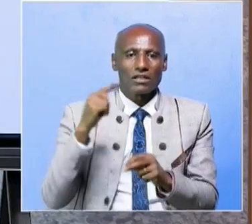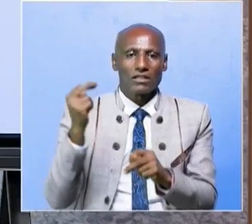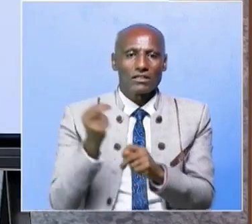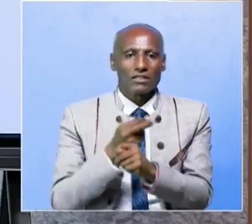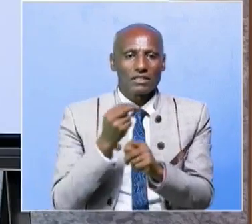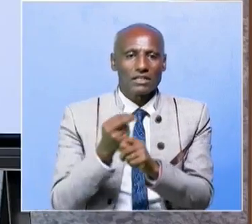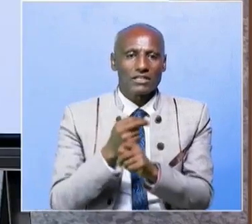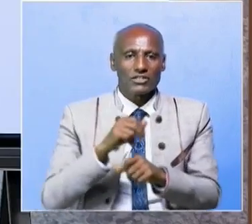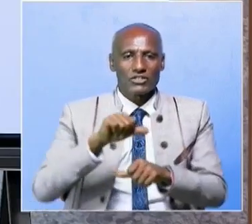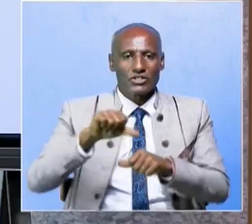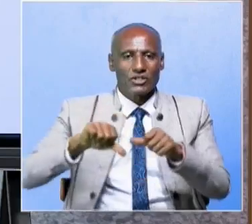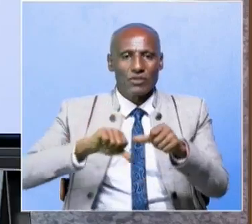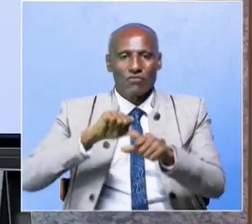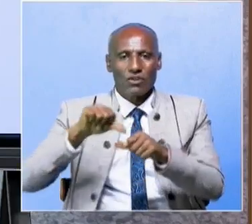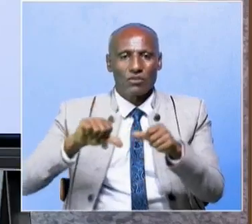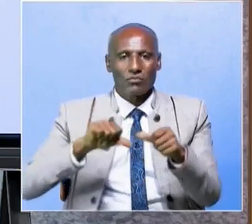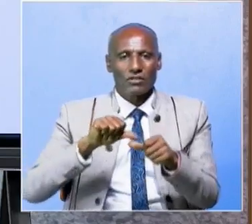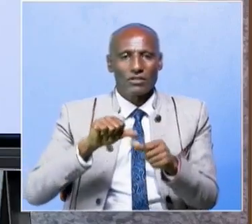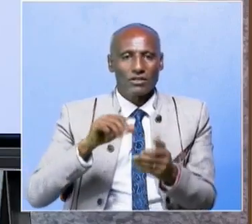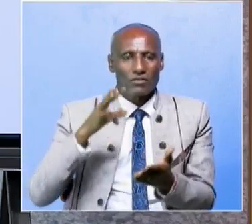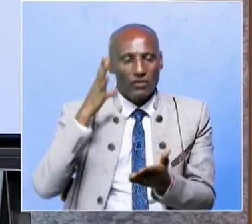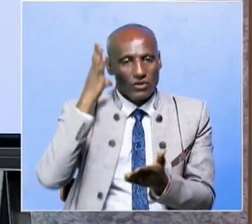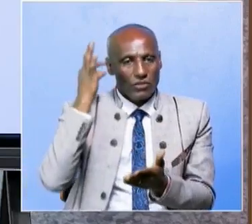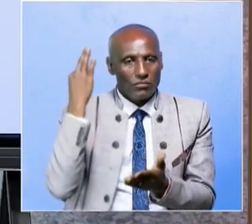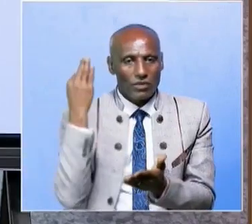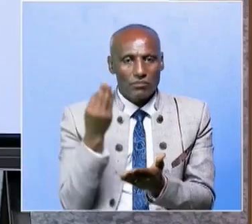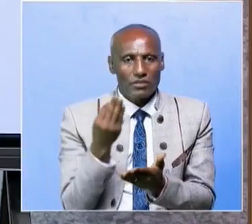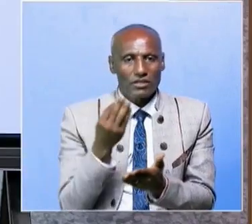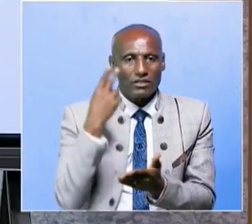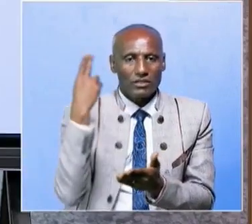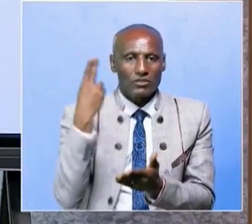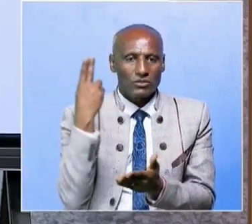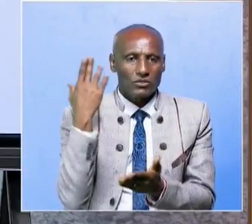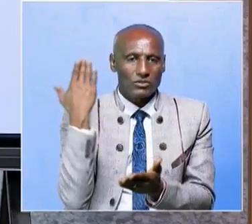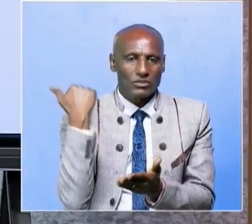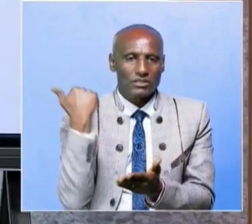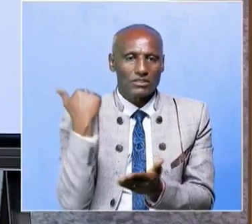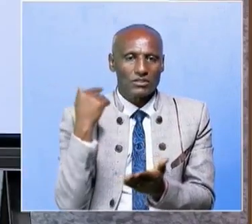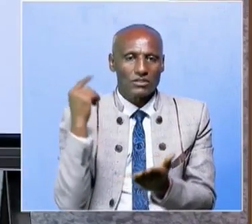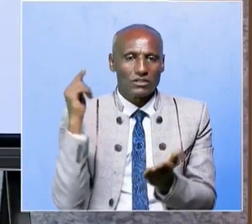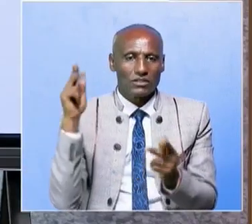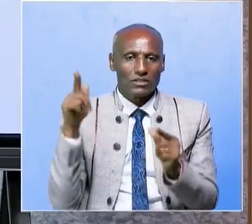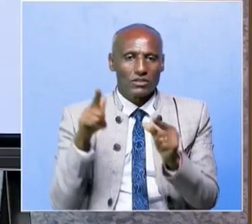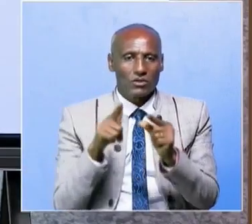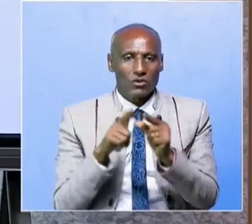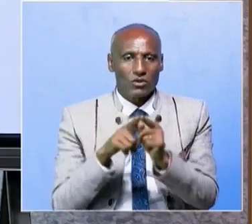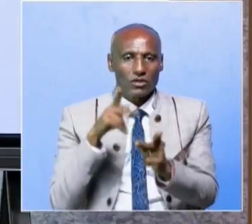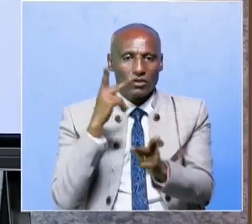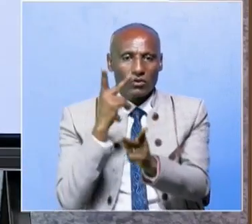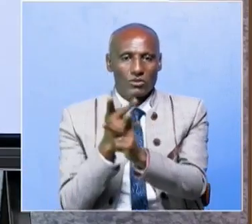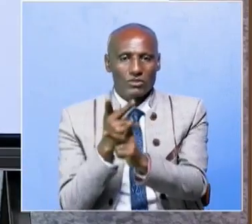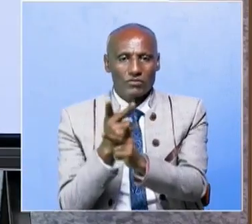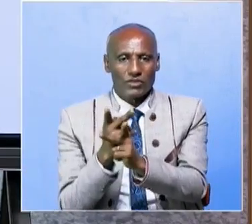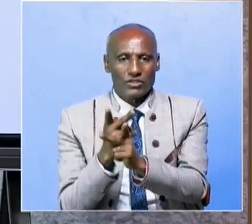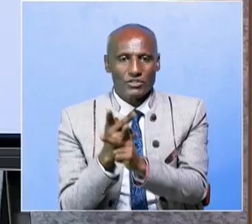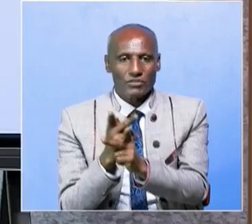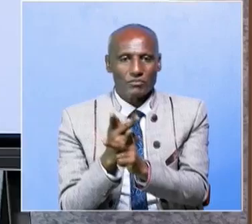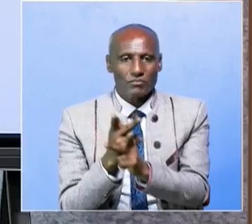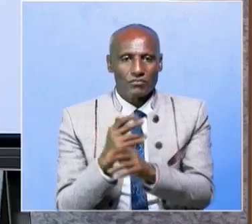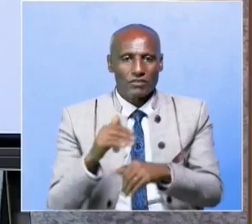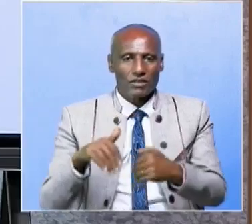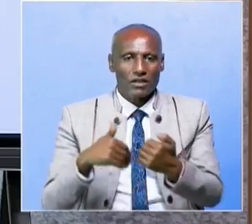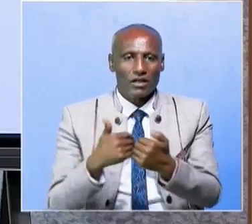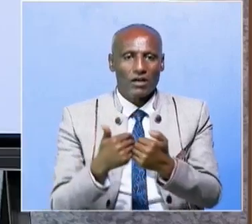the environment. If you remember, we used words like conservation to talk about how